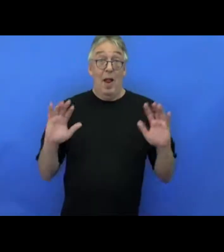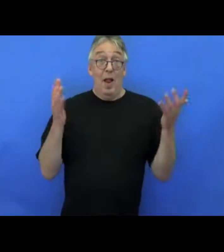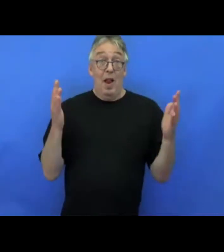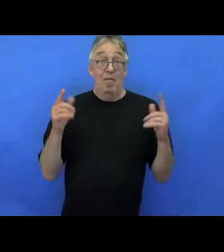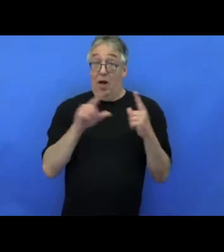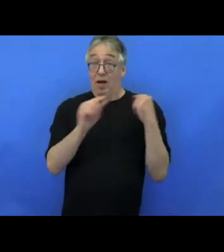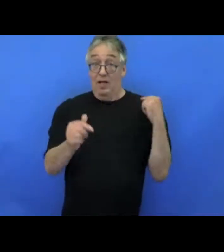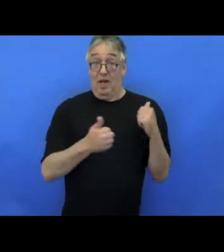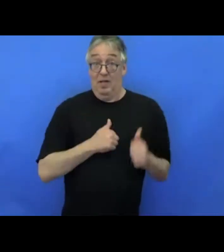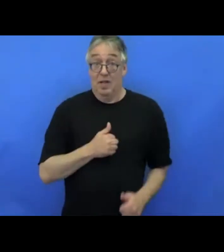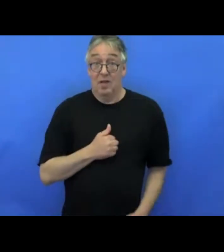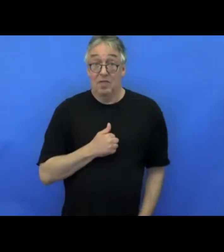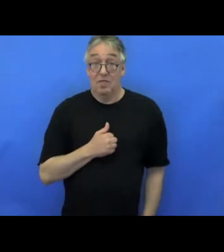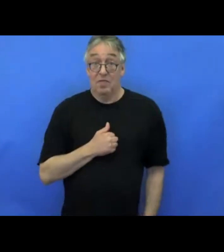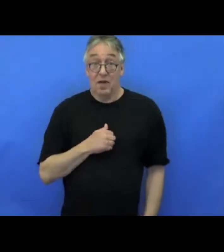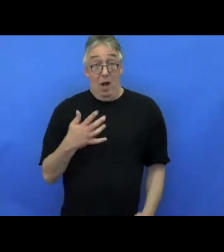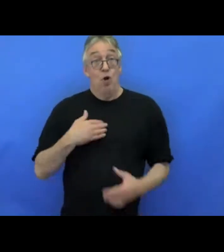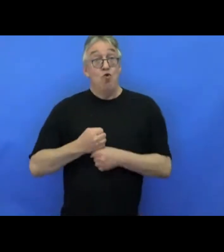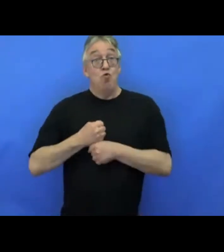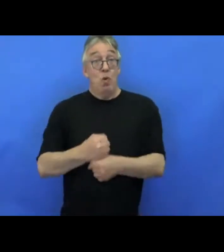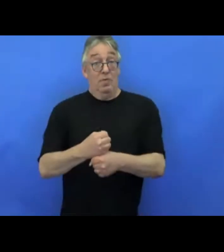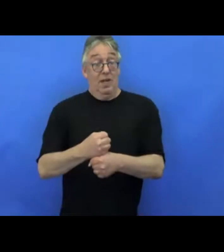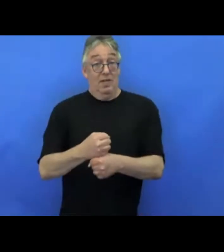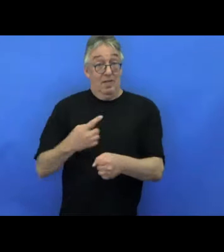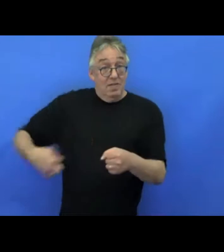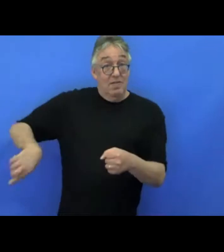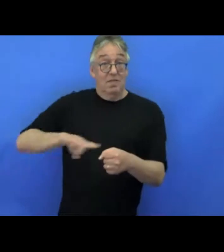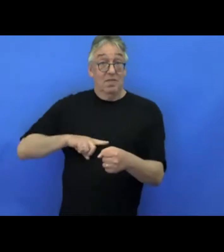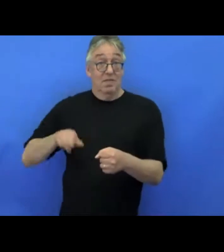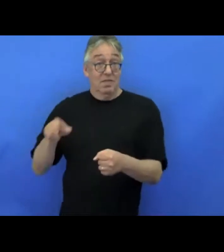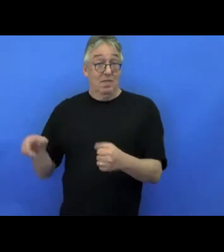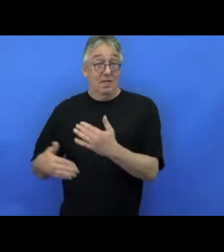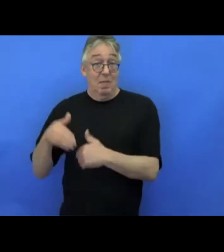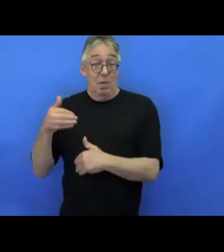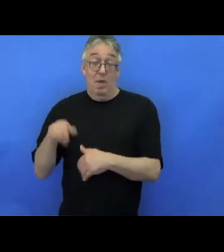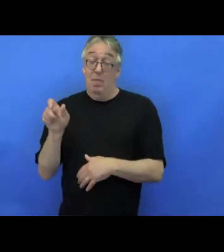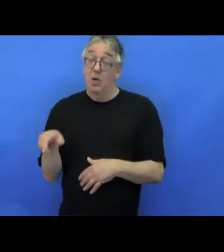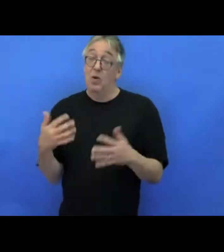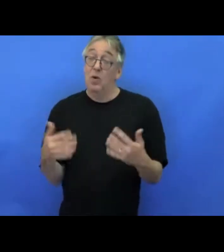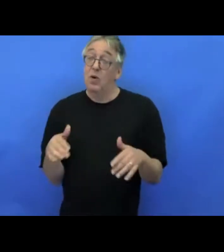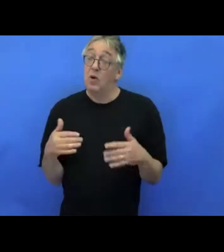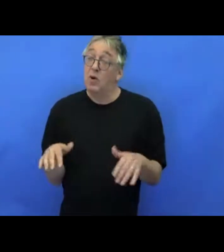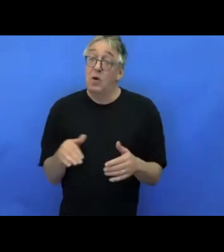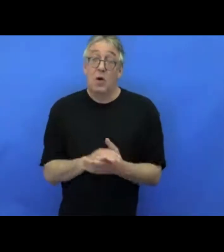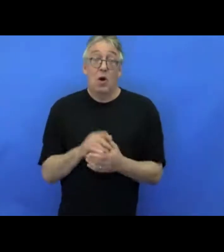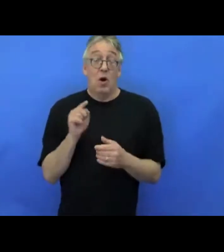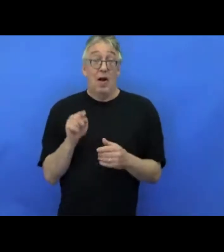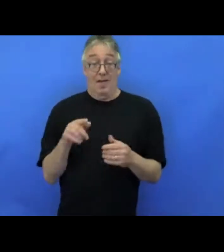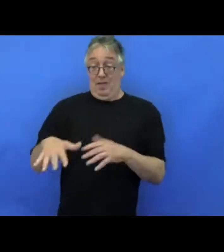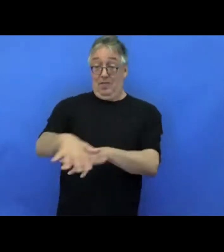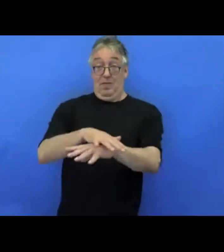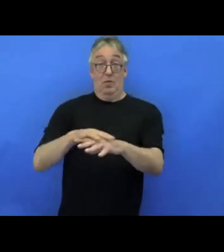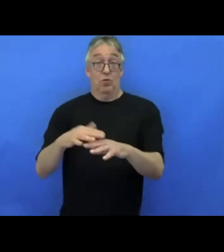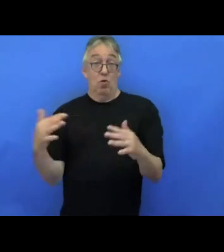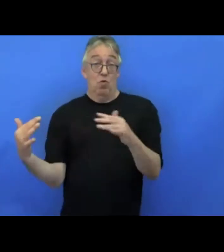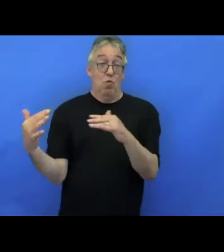these people with disabilities, and the importance of these voices in places of armed conflict, just like